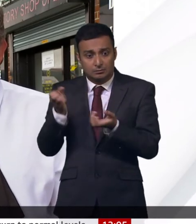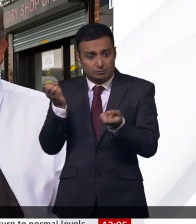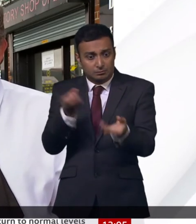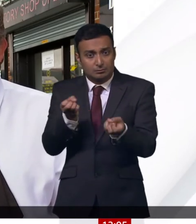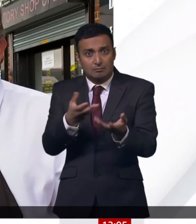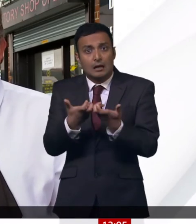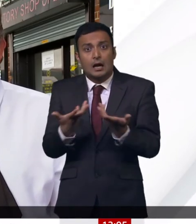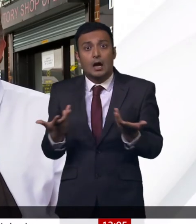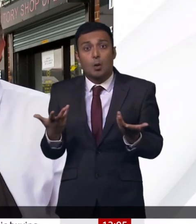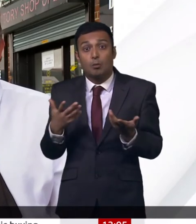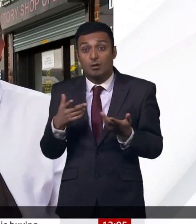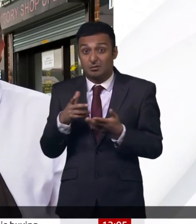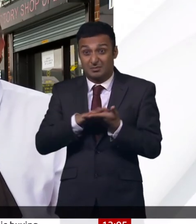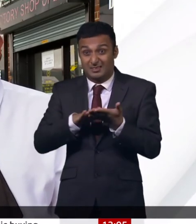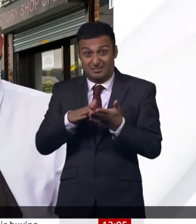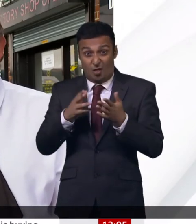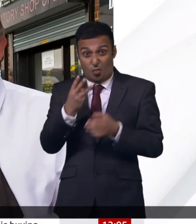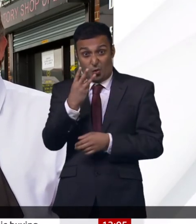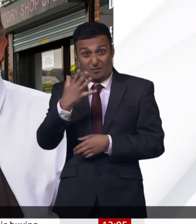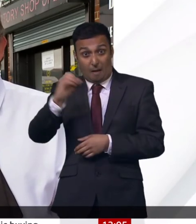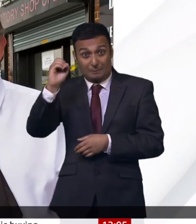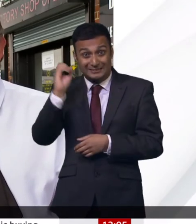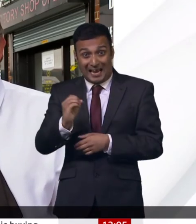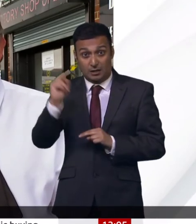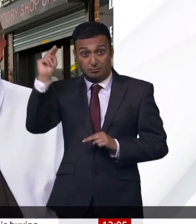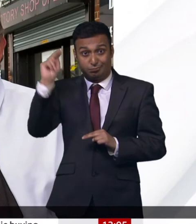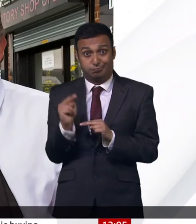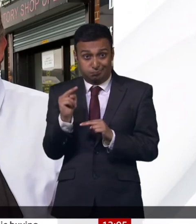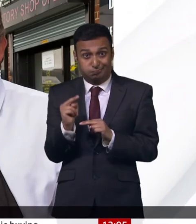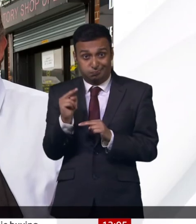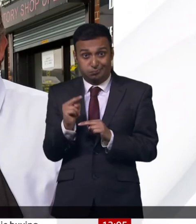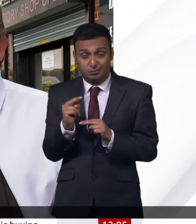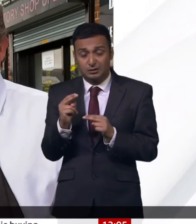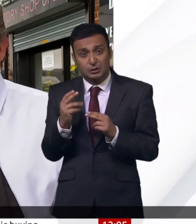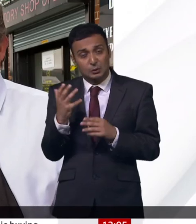35% drop in operations, which has obviously had a knock-on